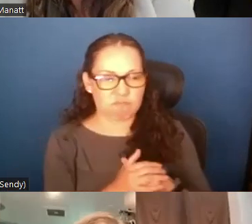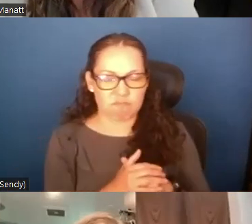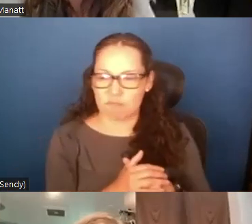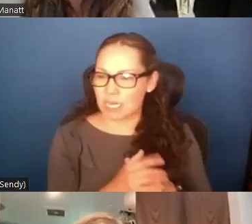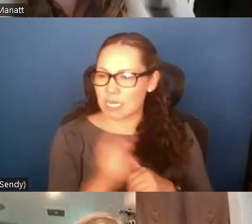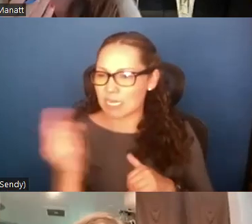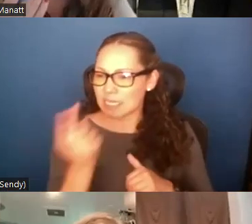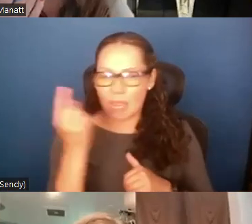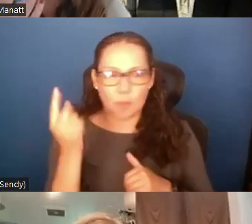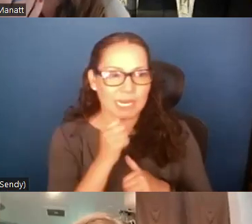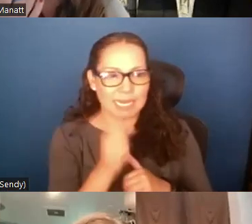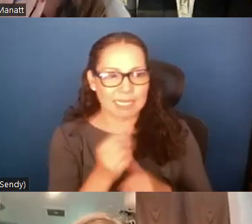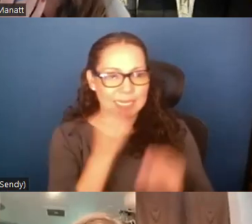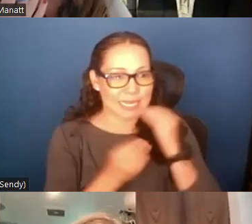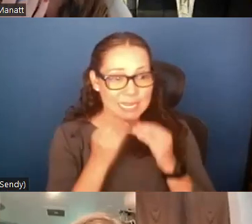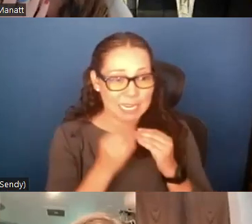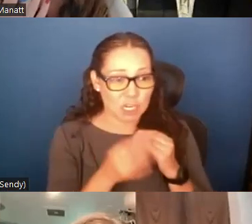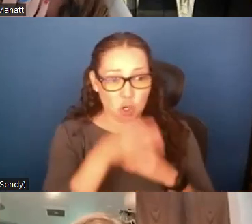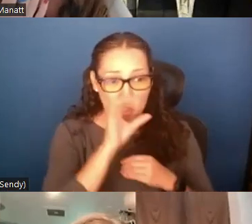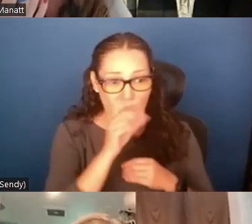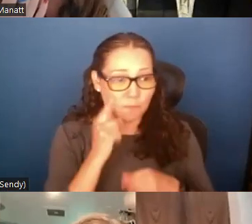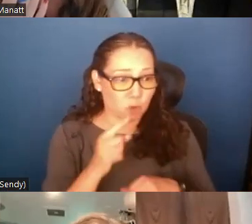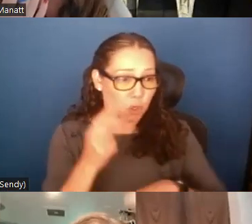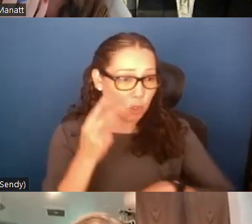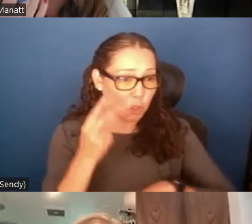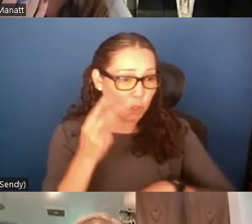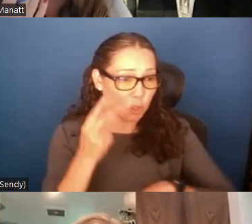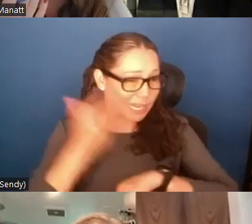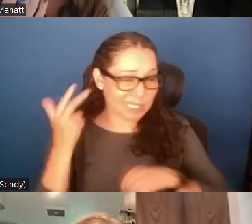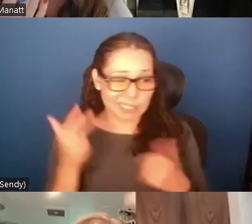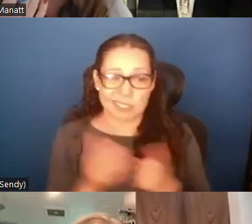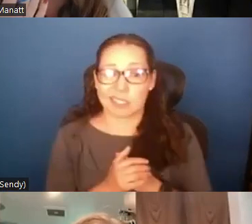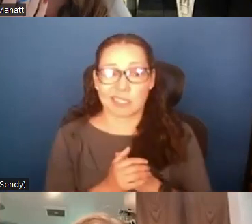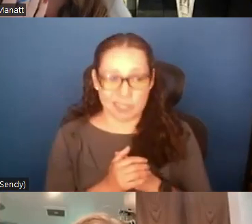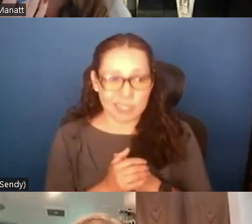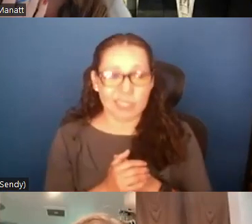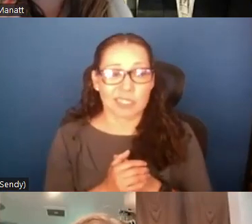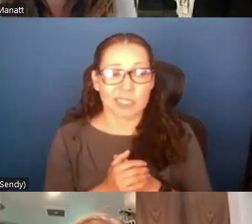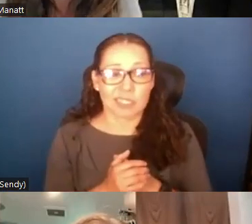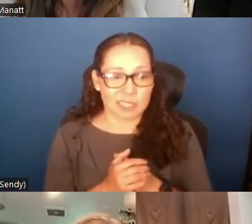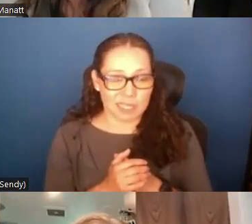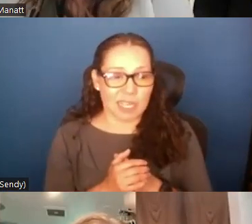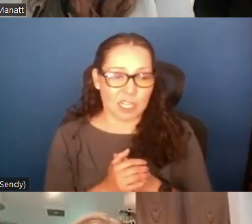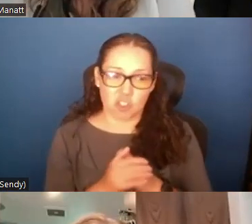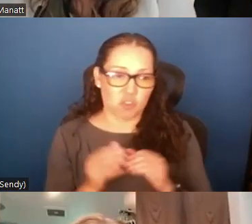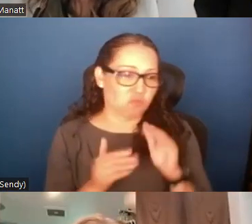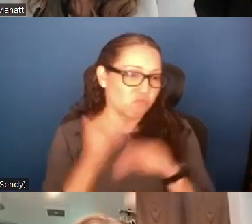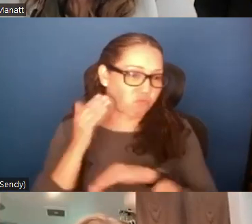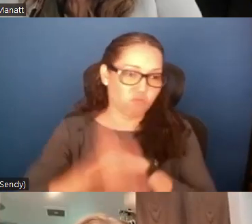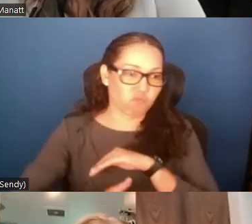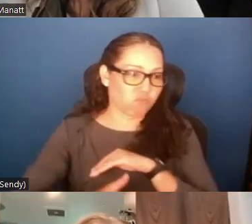or drink for 2 or 3 days, that's probably 2 or 3 days too many, right? So I'd